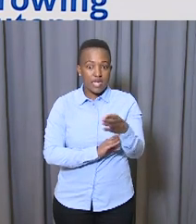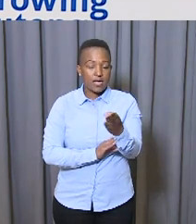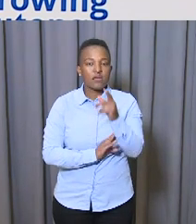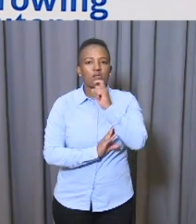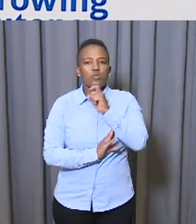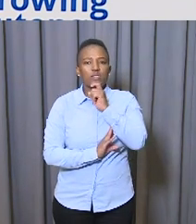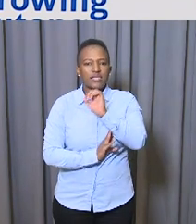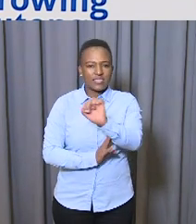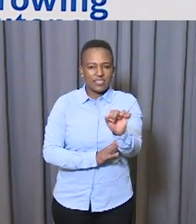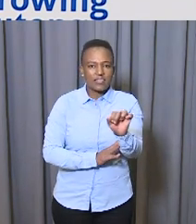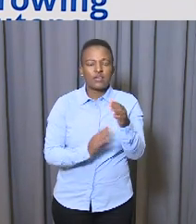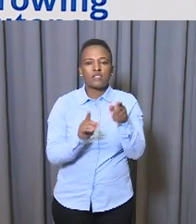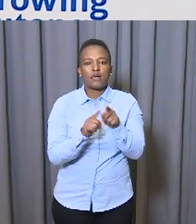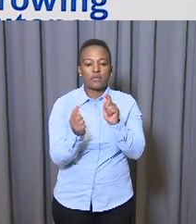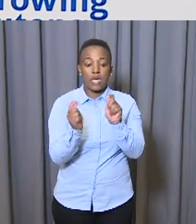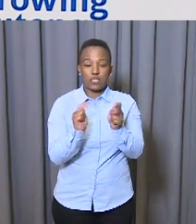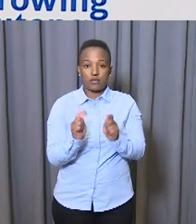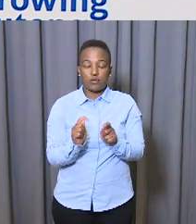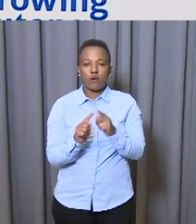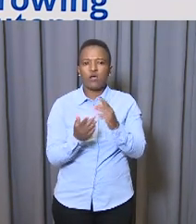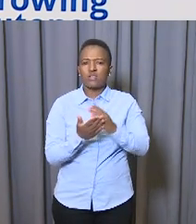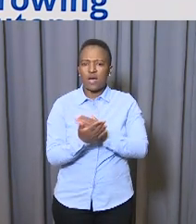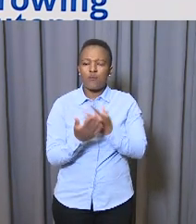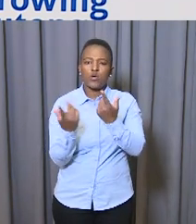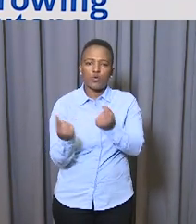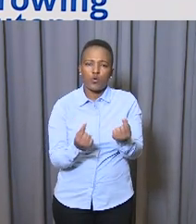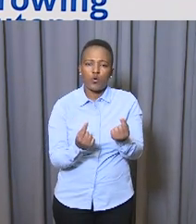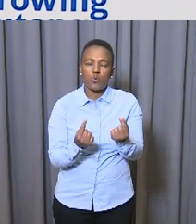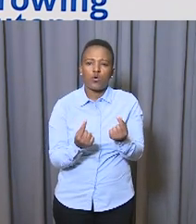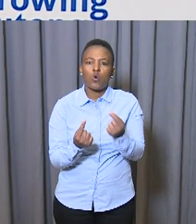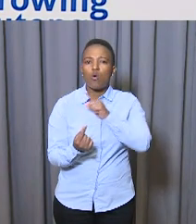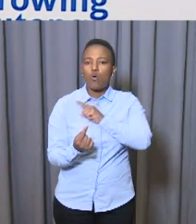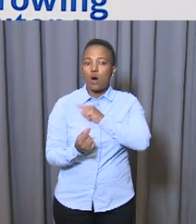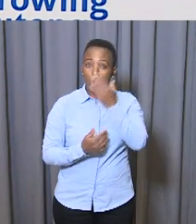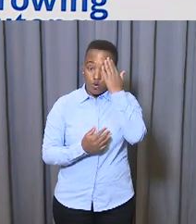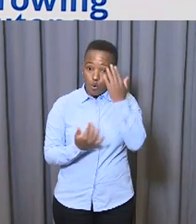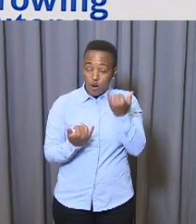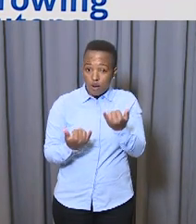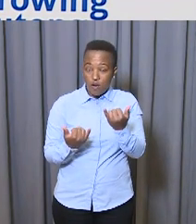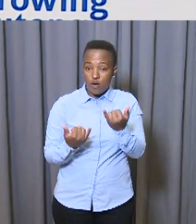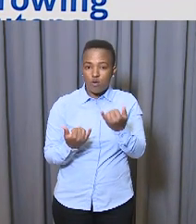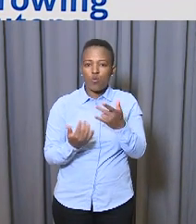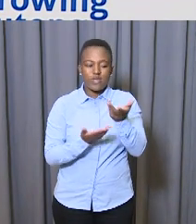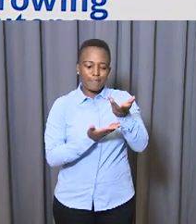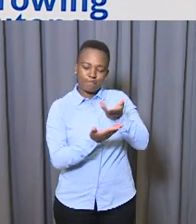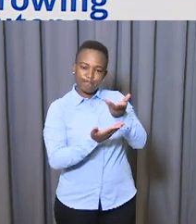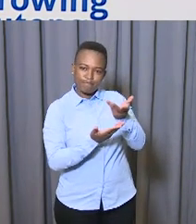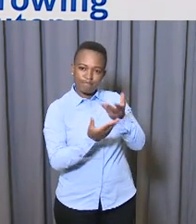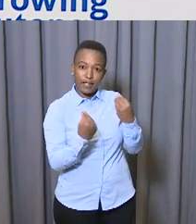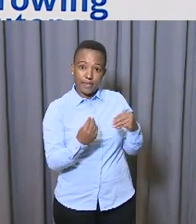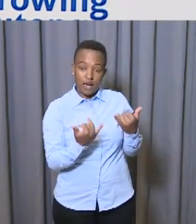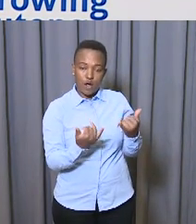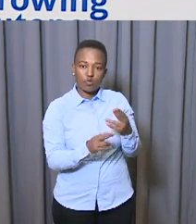the adjustment and repurposing of some of them. We know that as at the current moment, we are discussing and